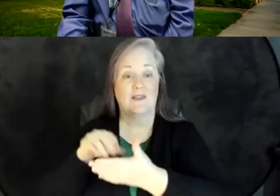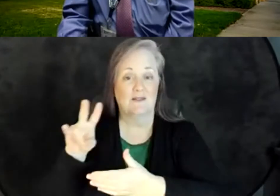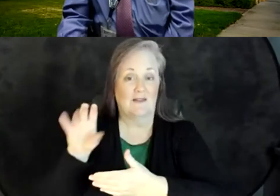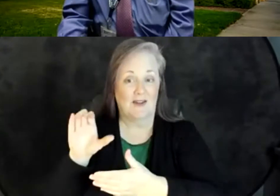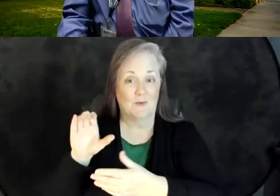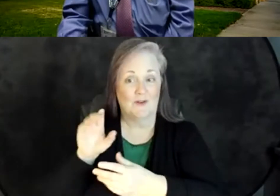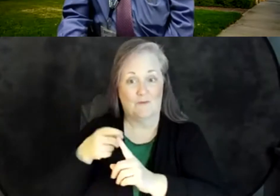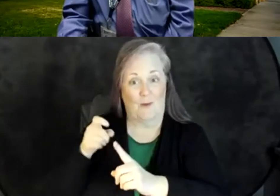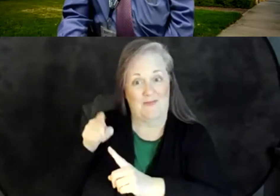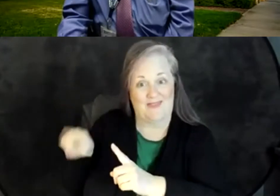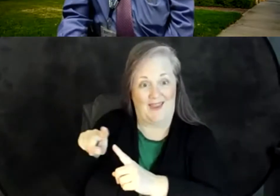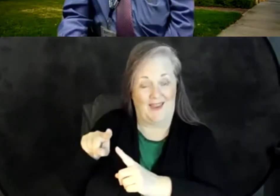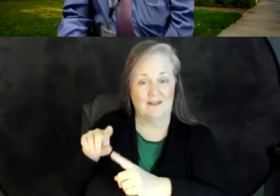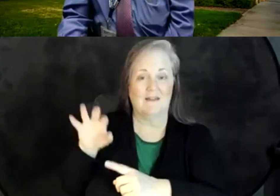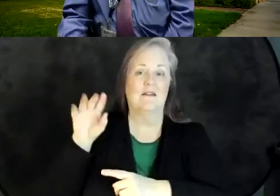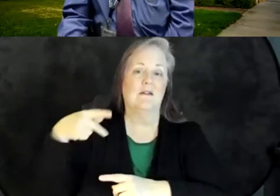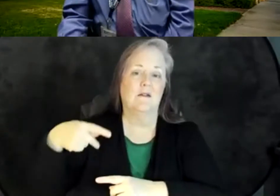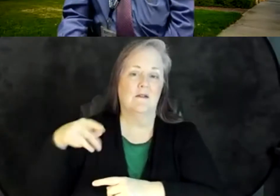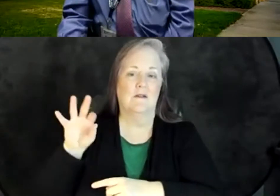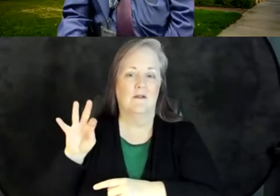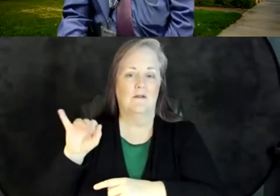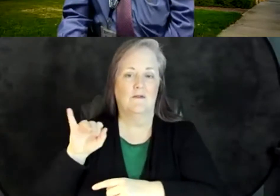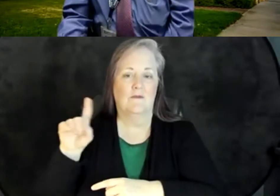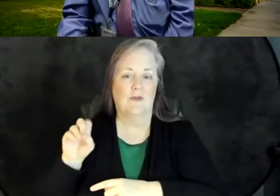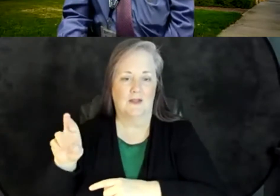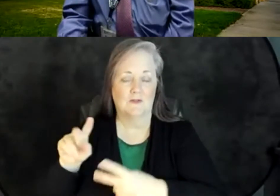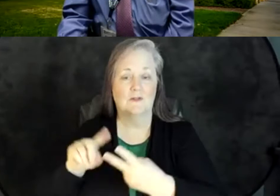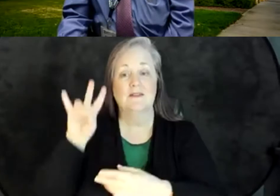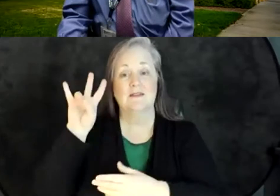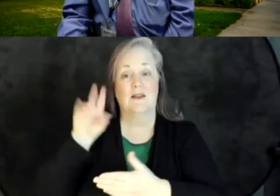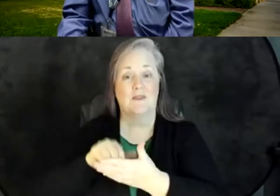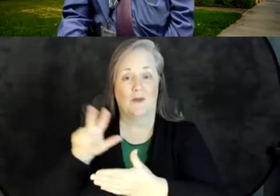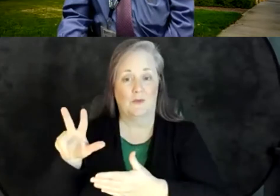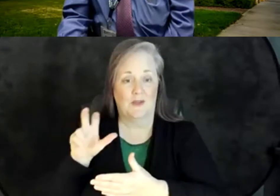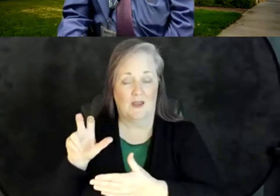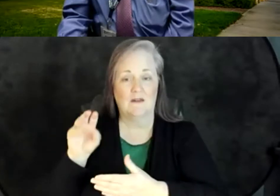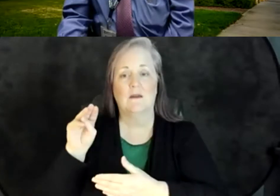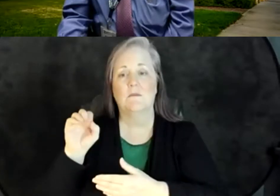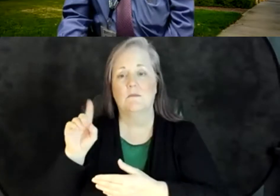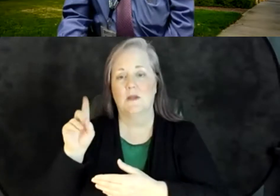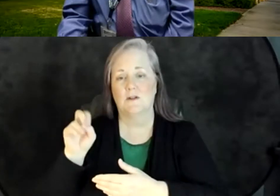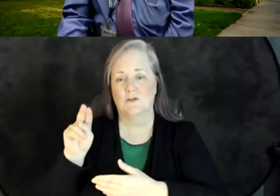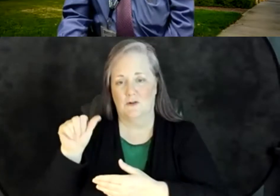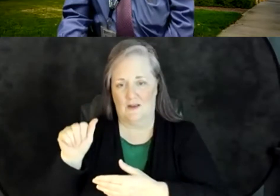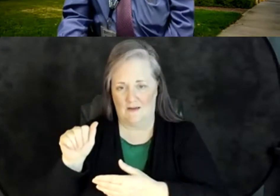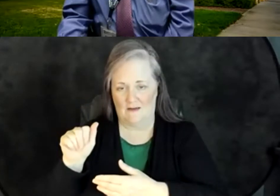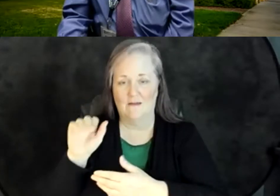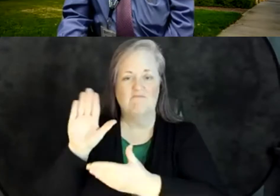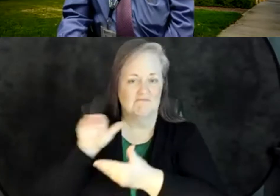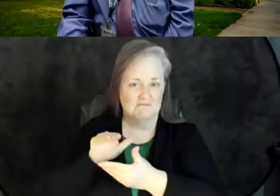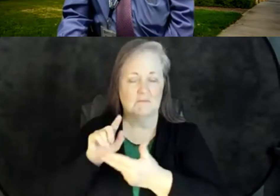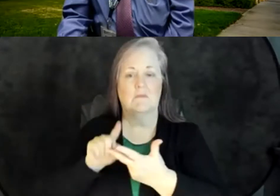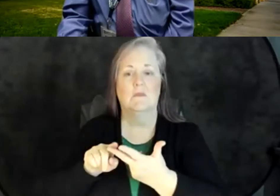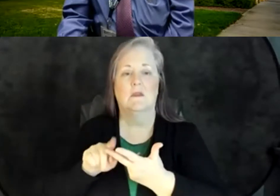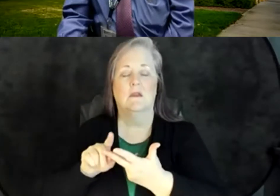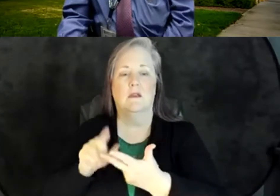those doses are Pfizer. We have 7,300 doses of Moderna that have been allocated. And